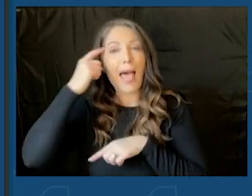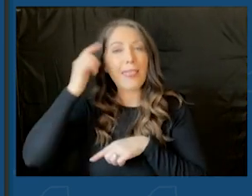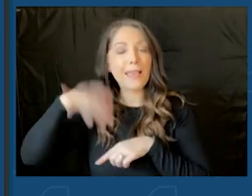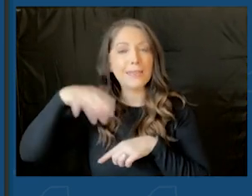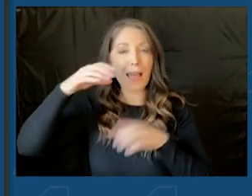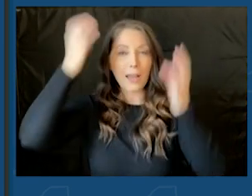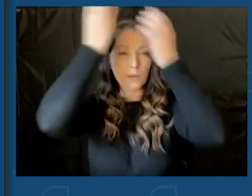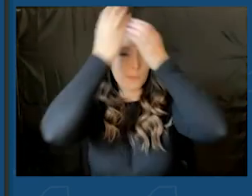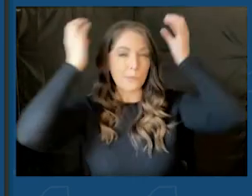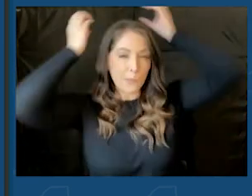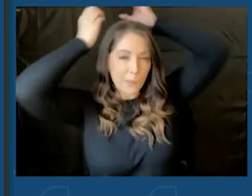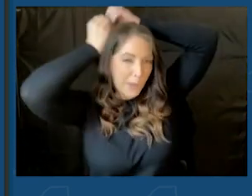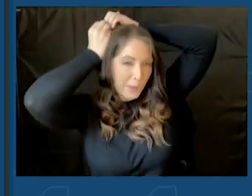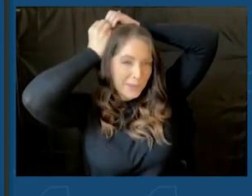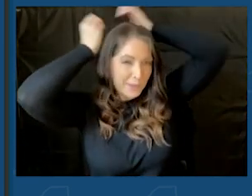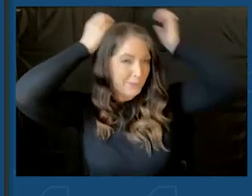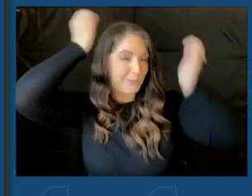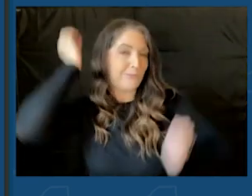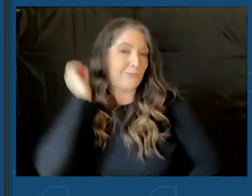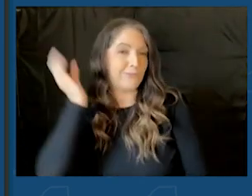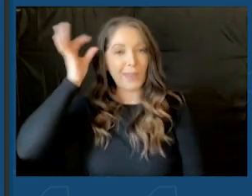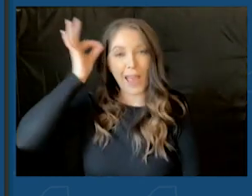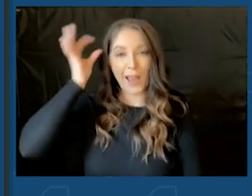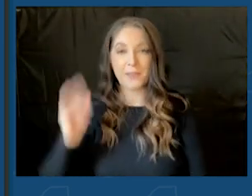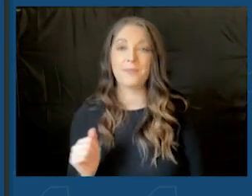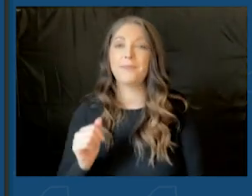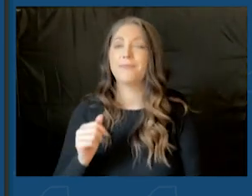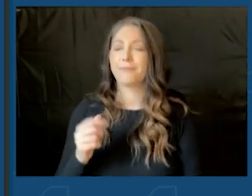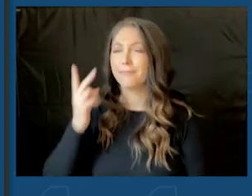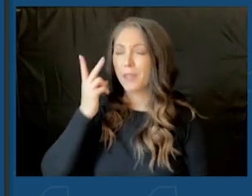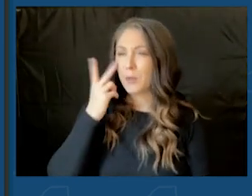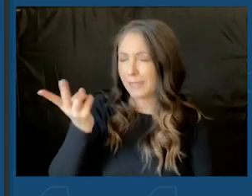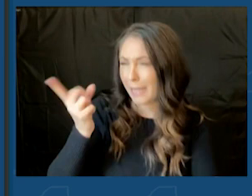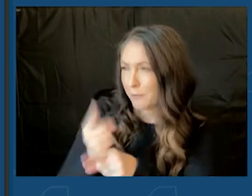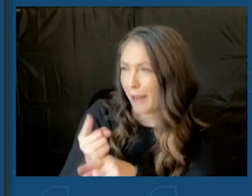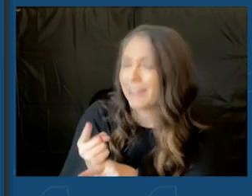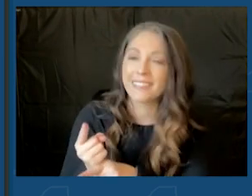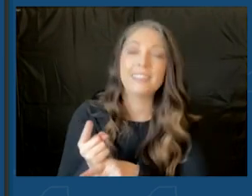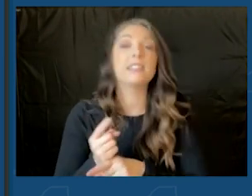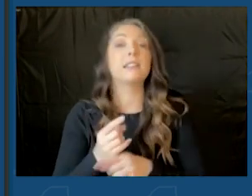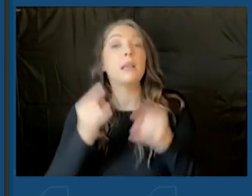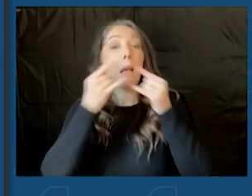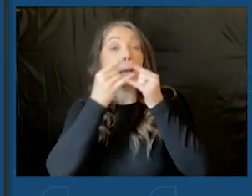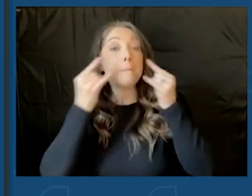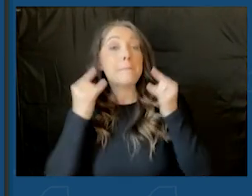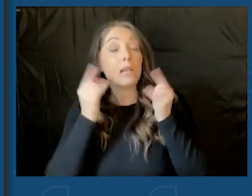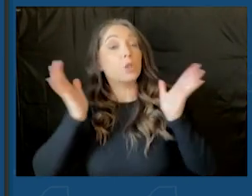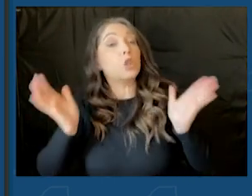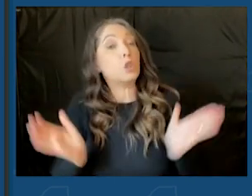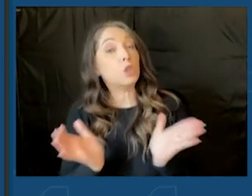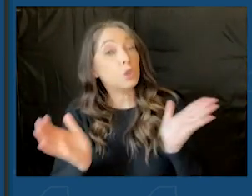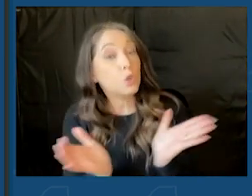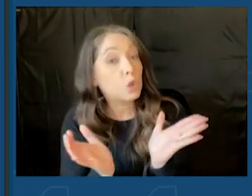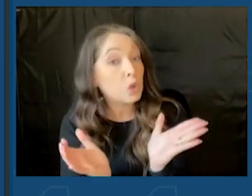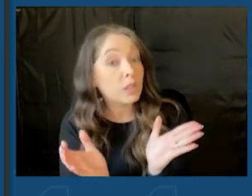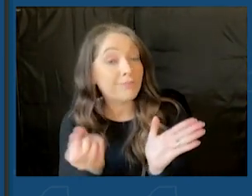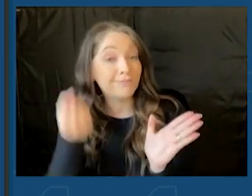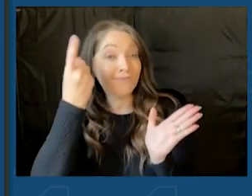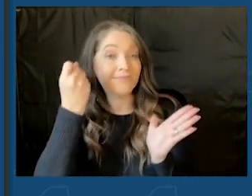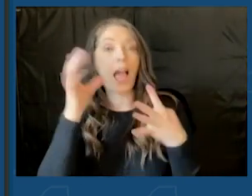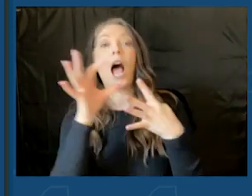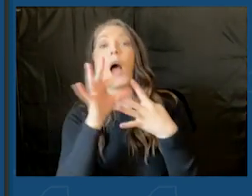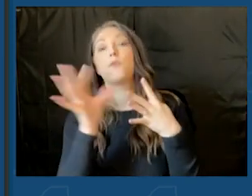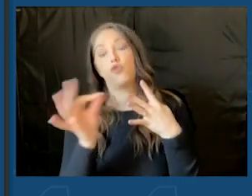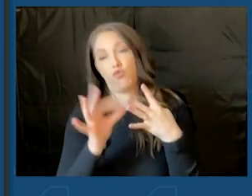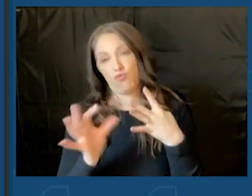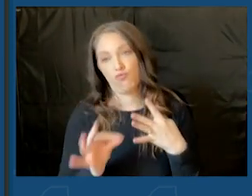the ponytail? Okay, I just want to make sure I'm not the only one. Masks are encouraged but optional. This is what you're going to see on our subways and